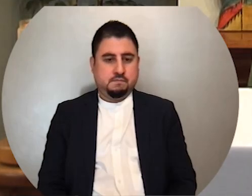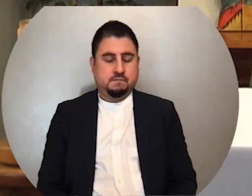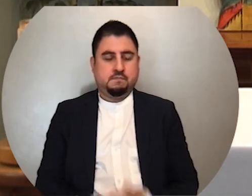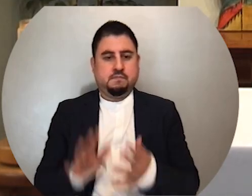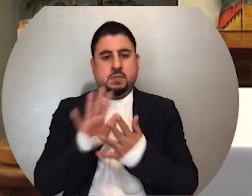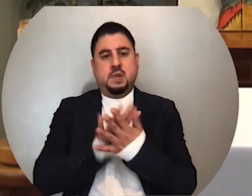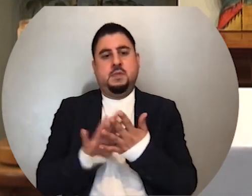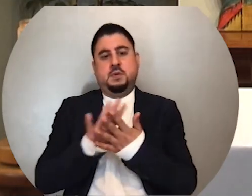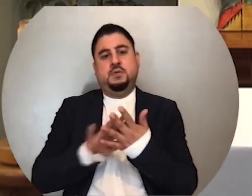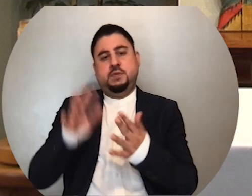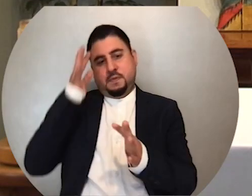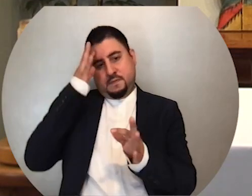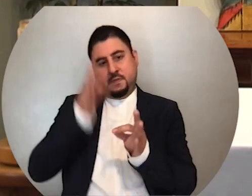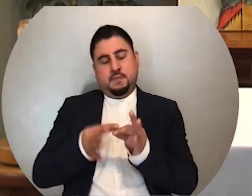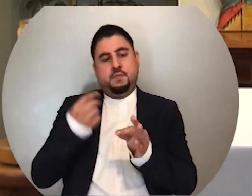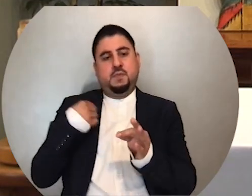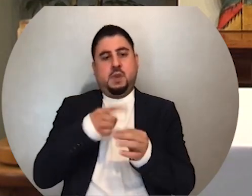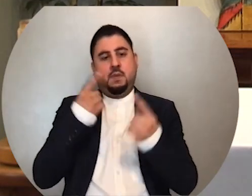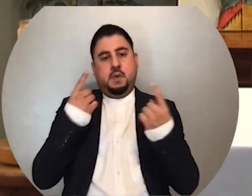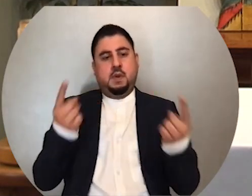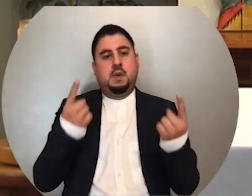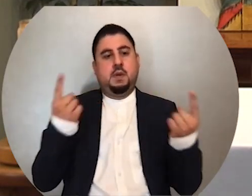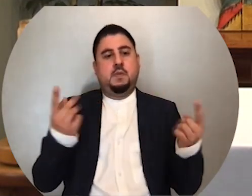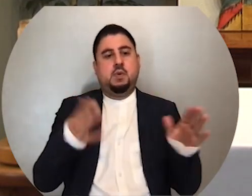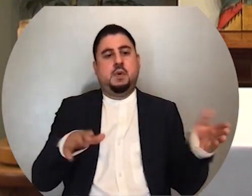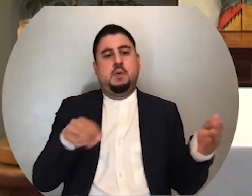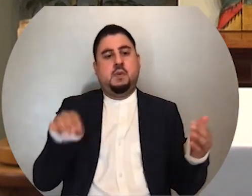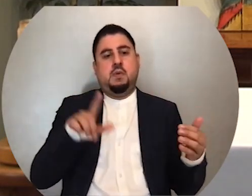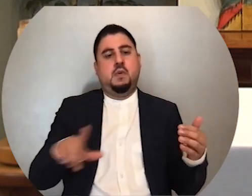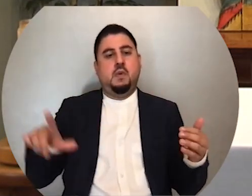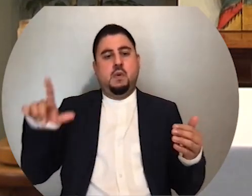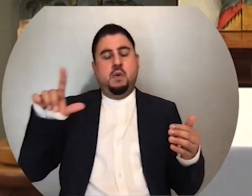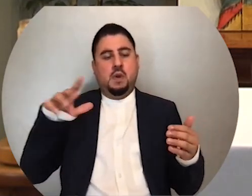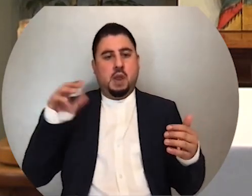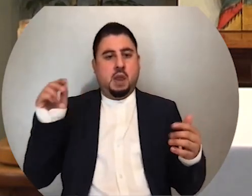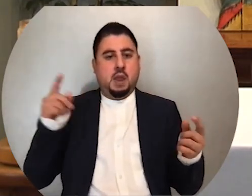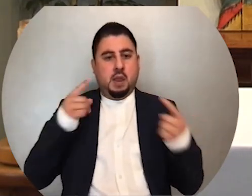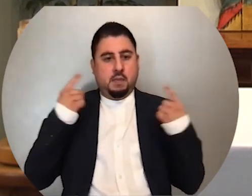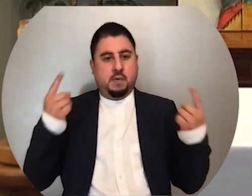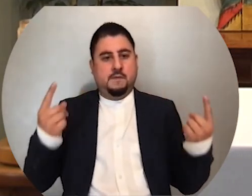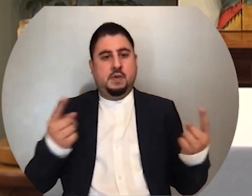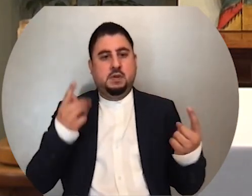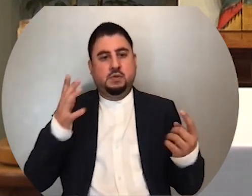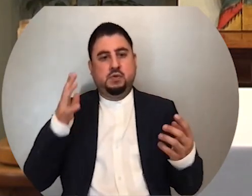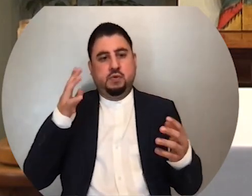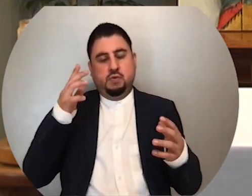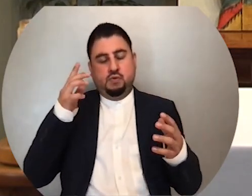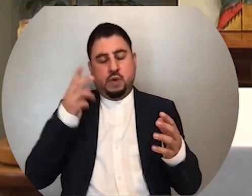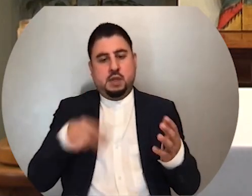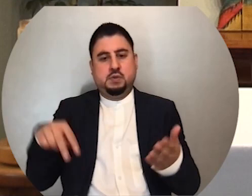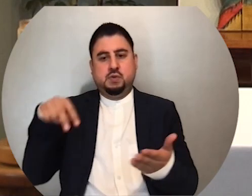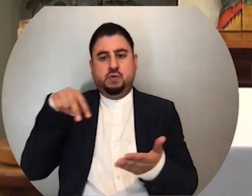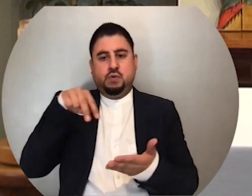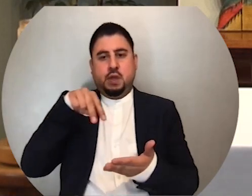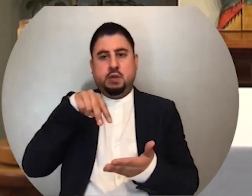The mystery of faith. We proclaim your death, O Lord, and profess